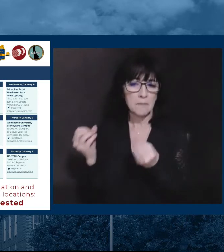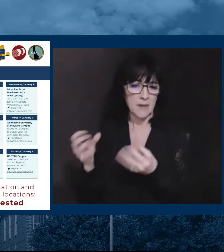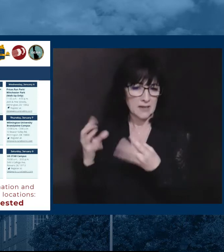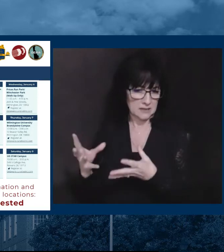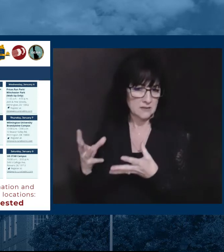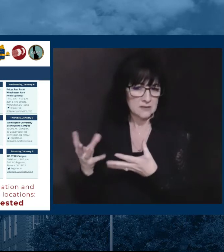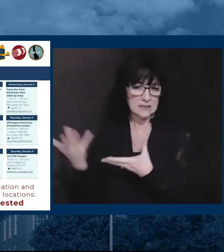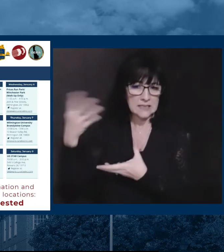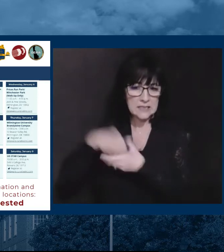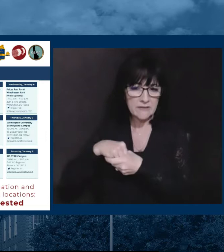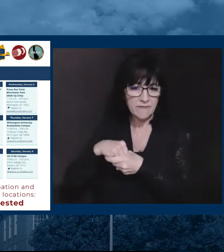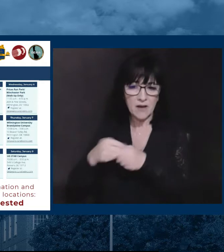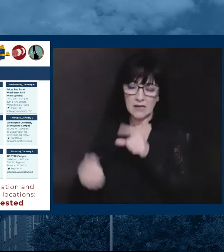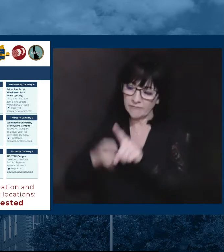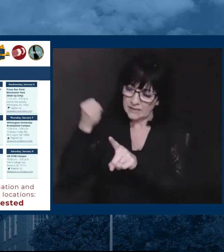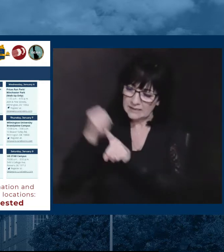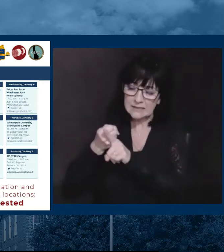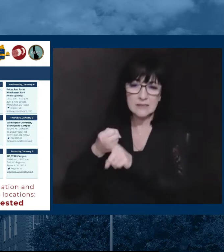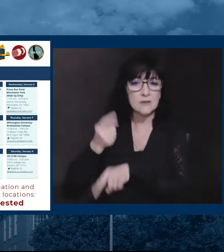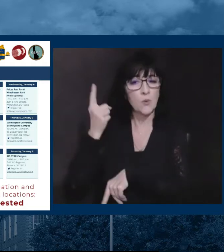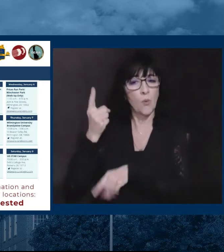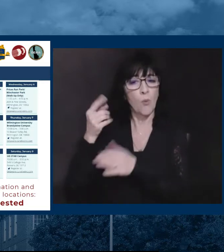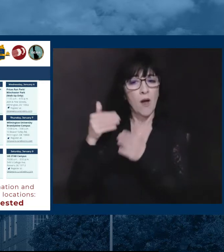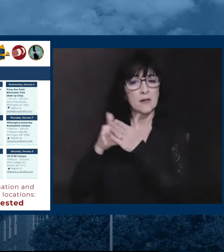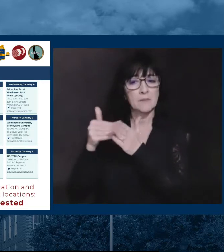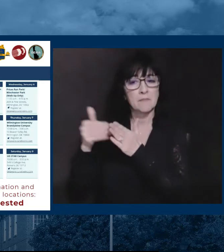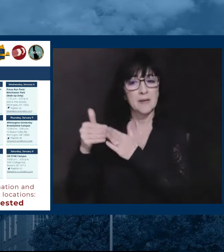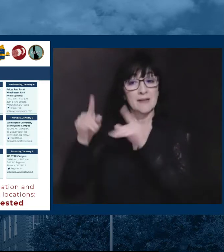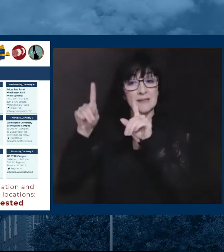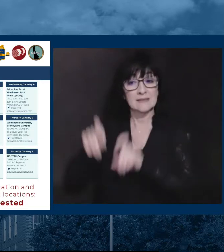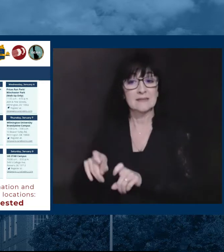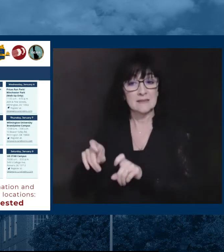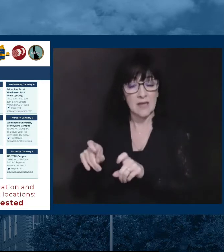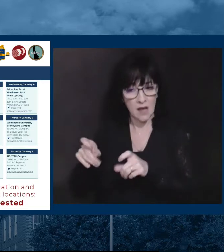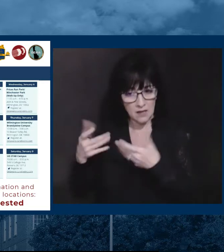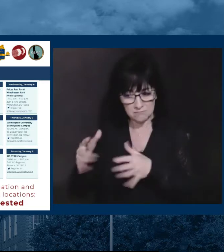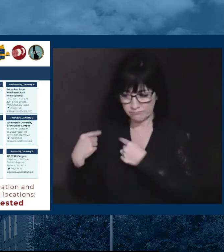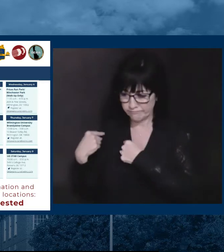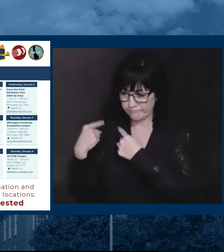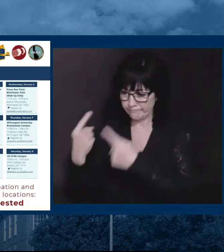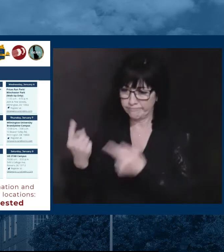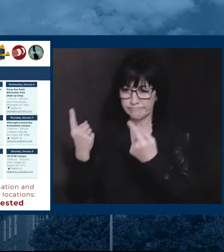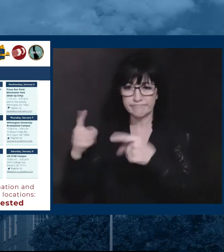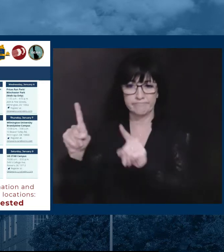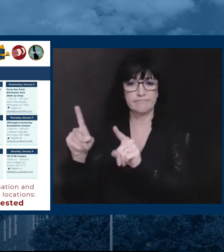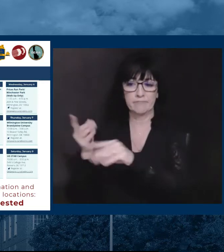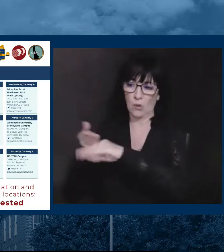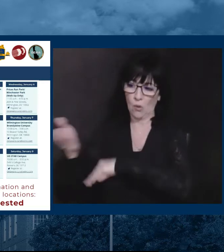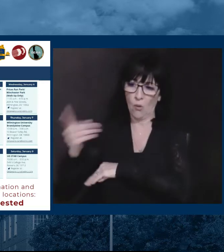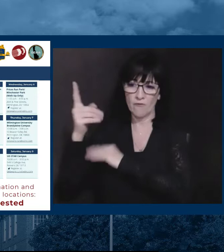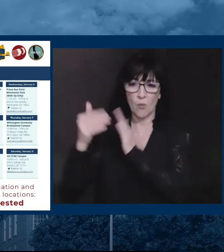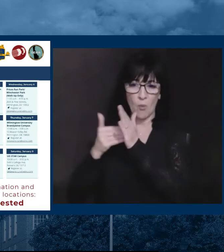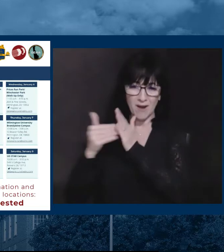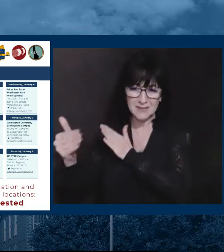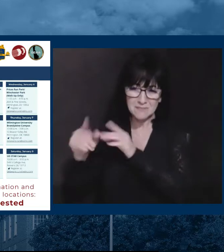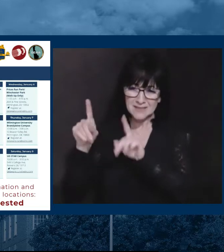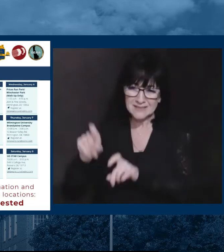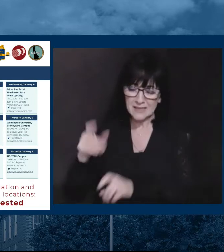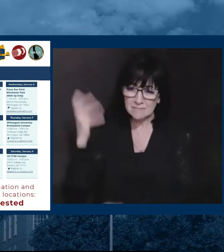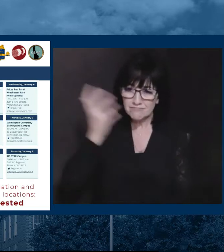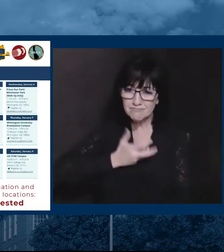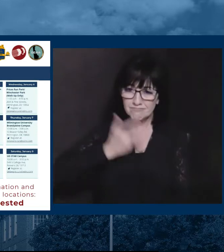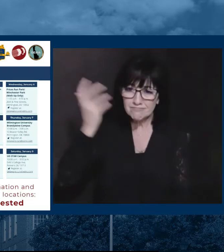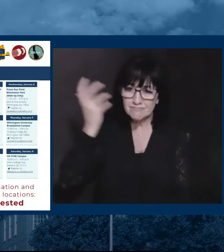in. Hitting 1 million tests for our small state is quite astonishing. And although